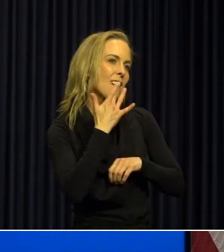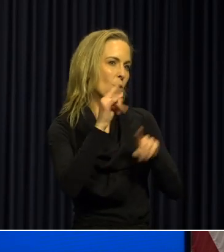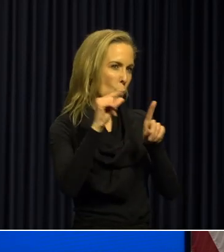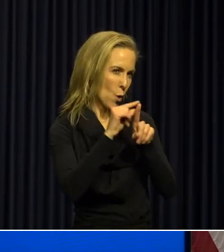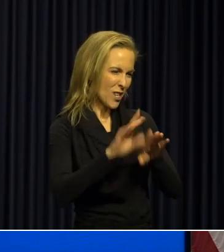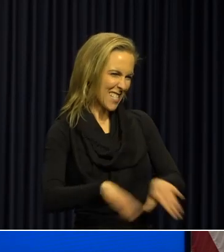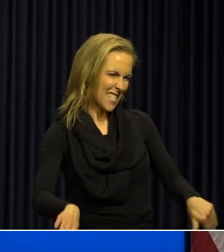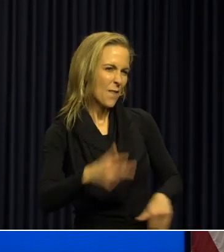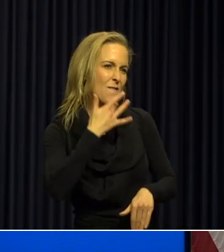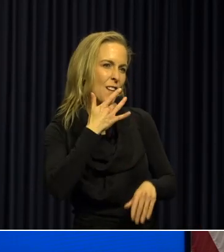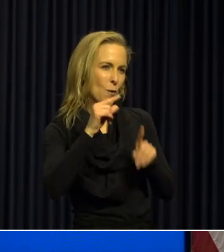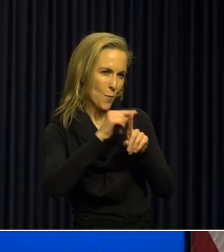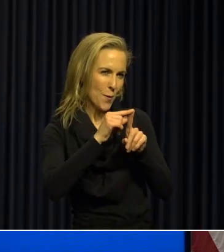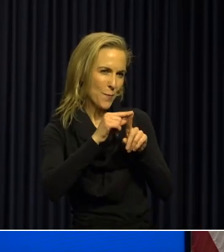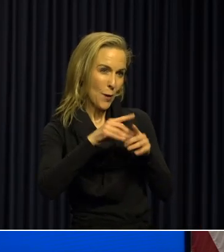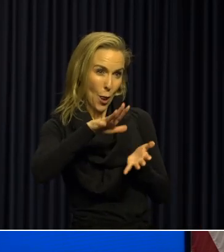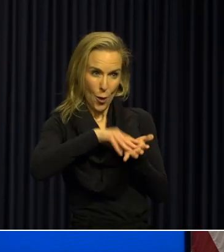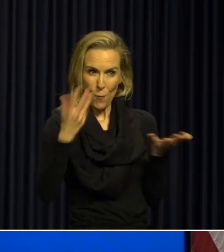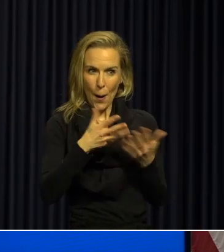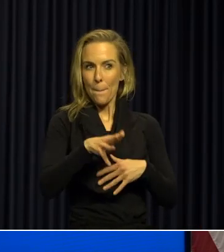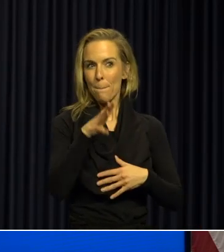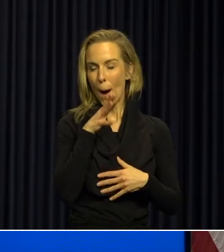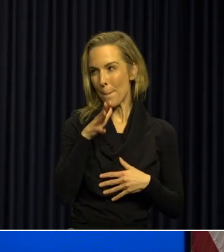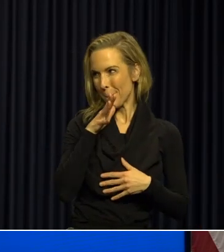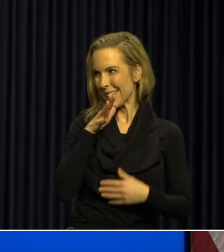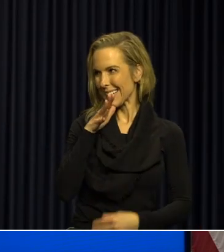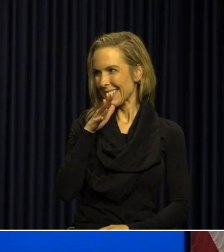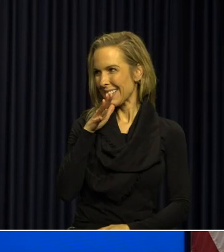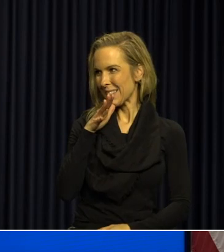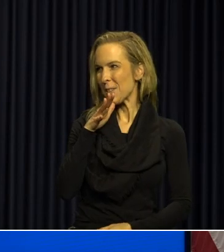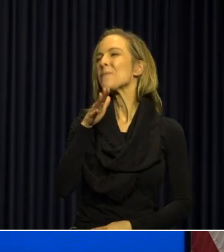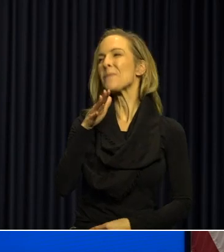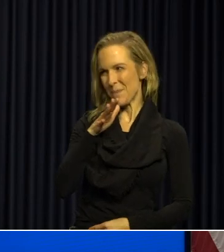words. So today we're learning mom,